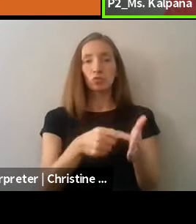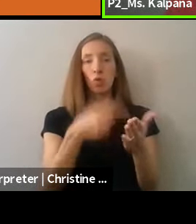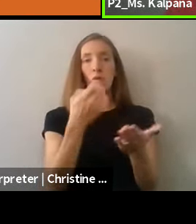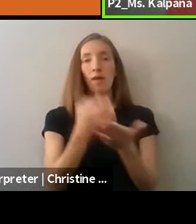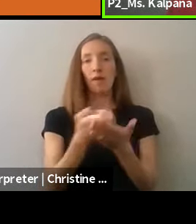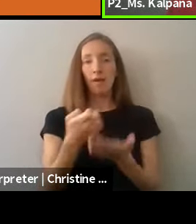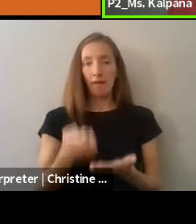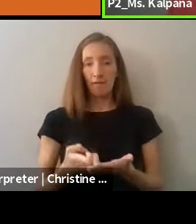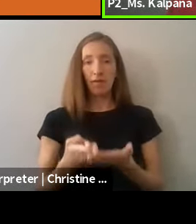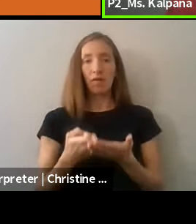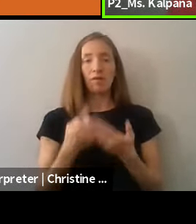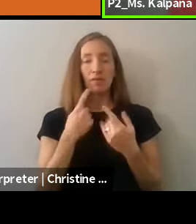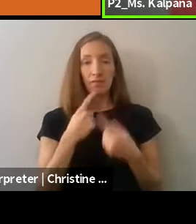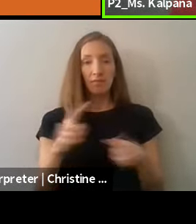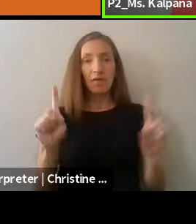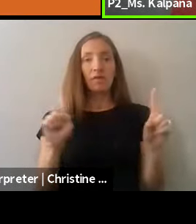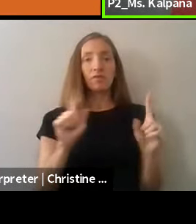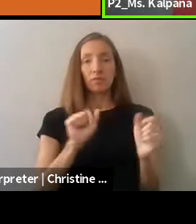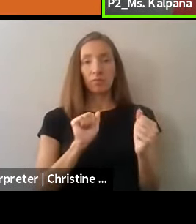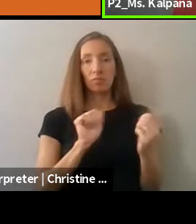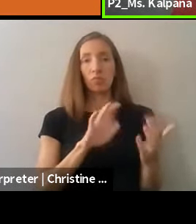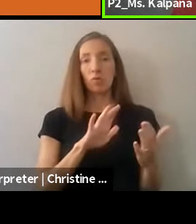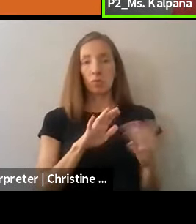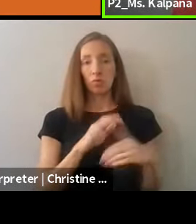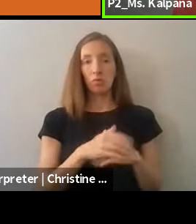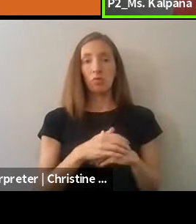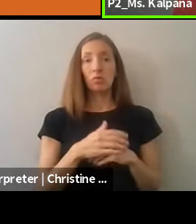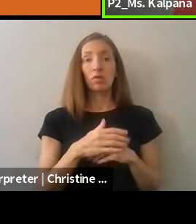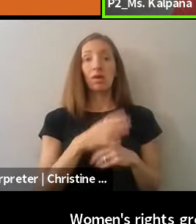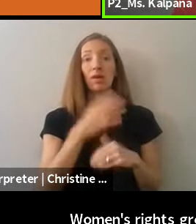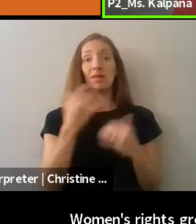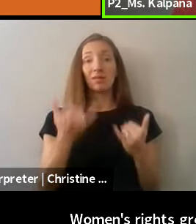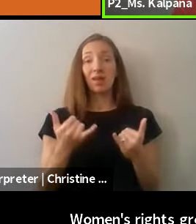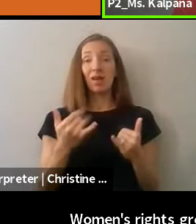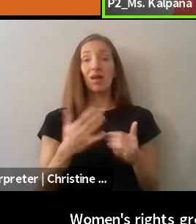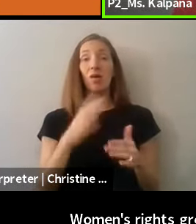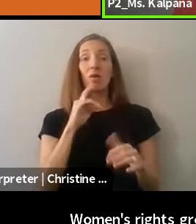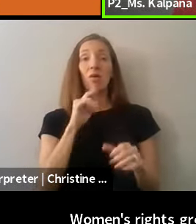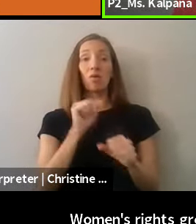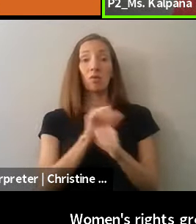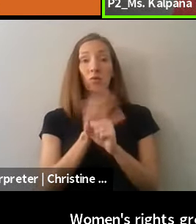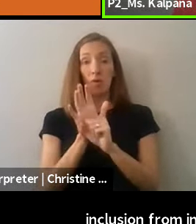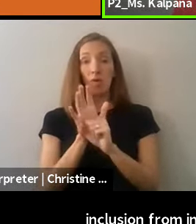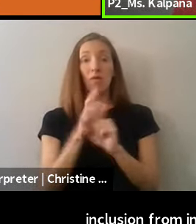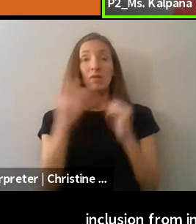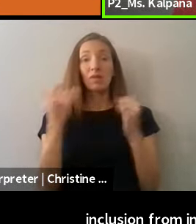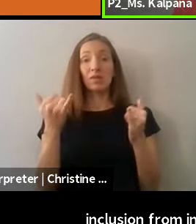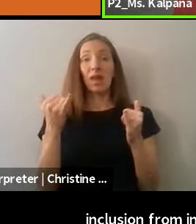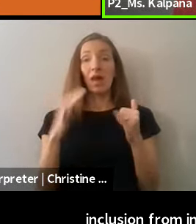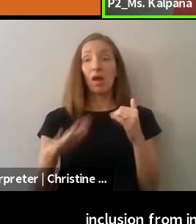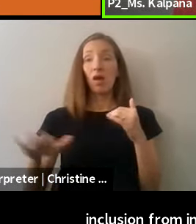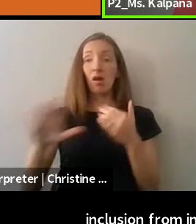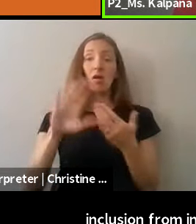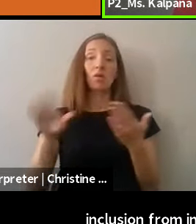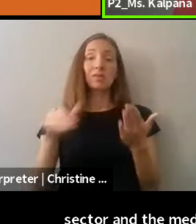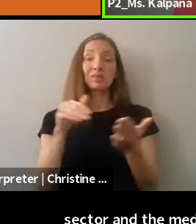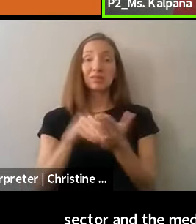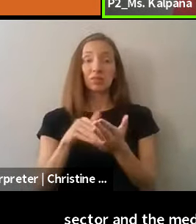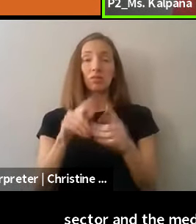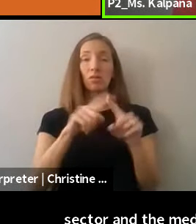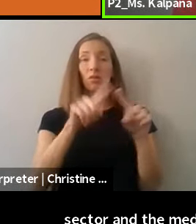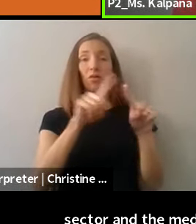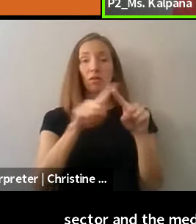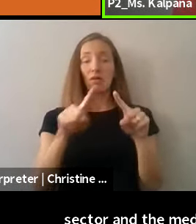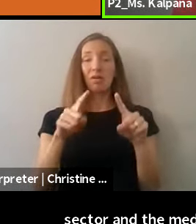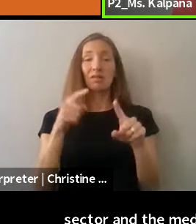approach. In the context of COVID-19, where urban centers have been deeply affected across the world,